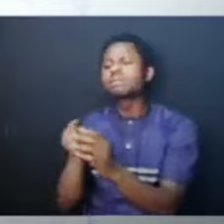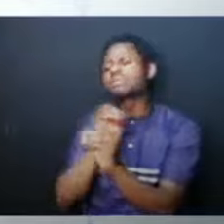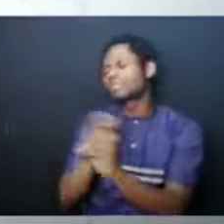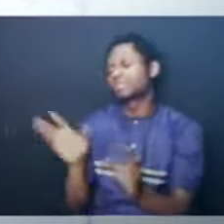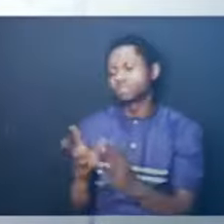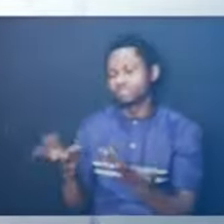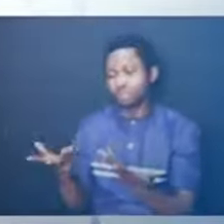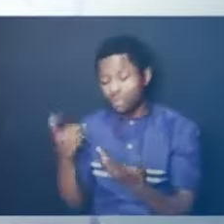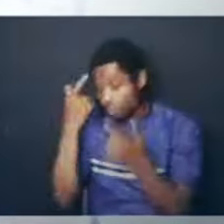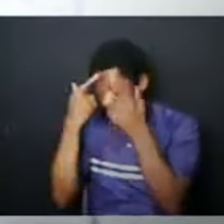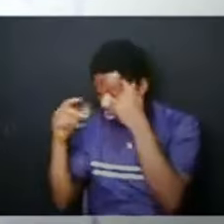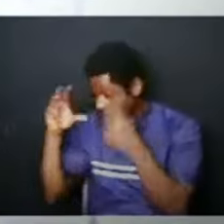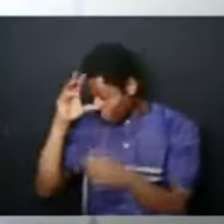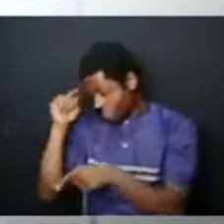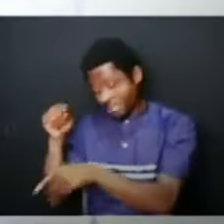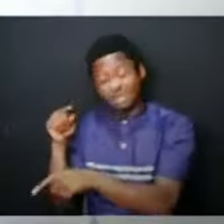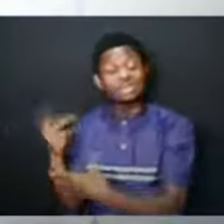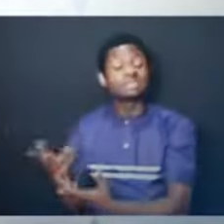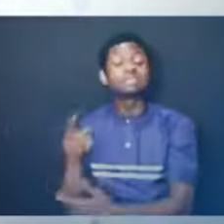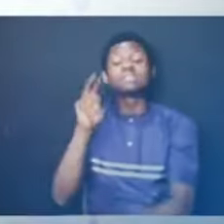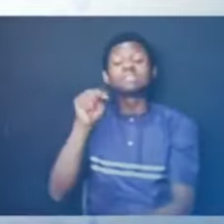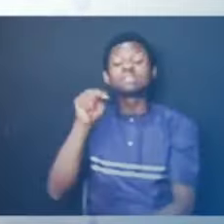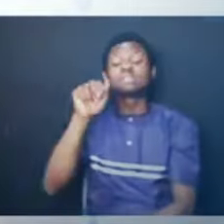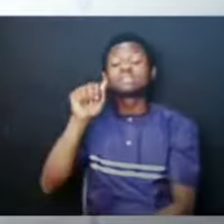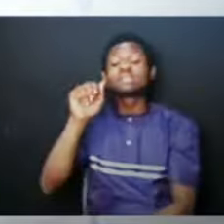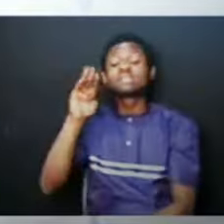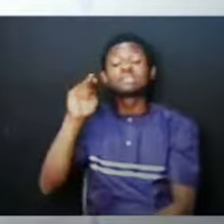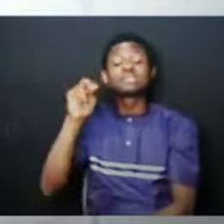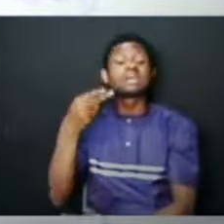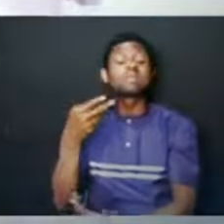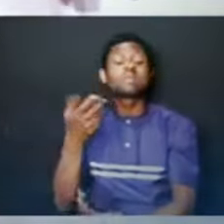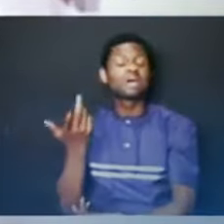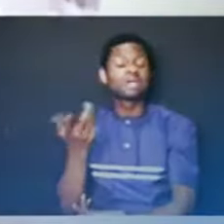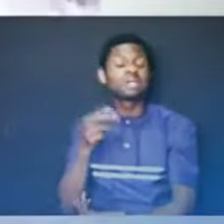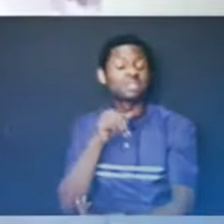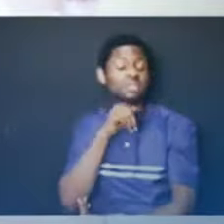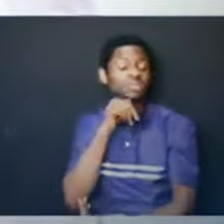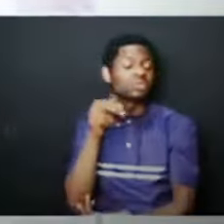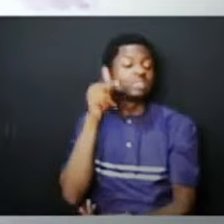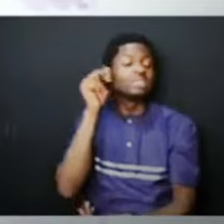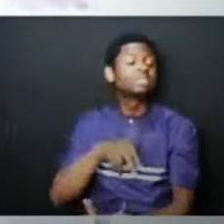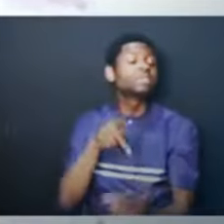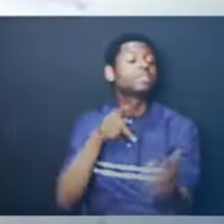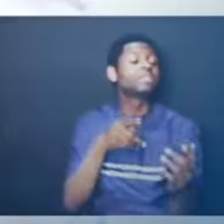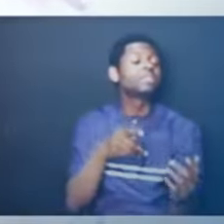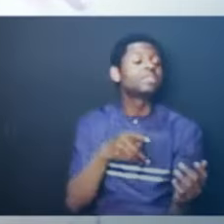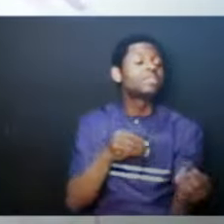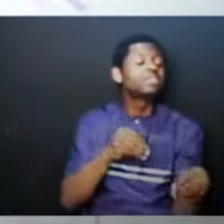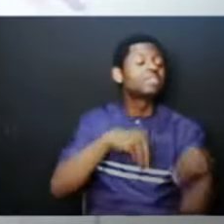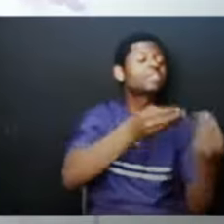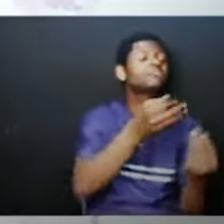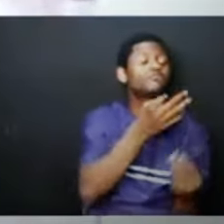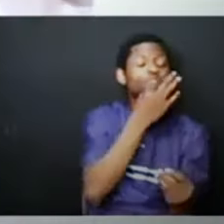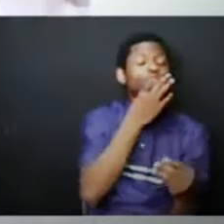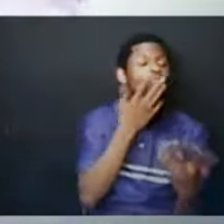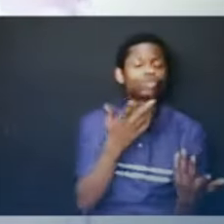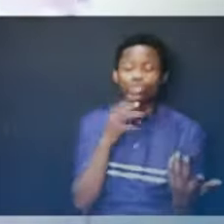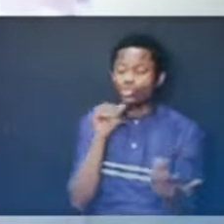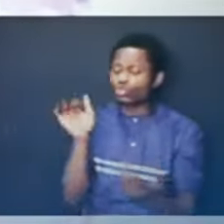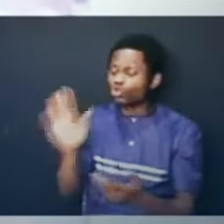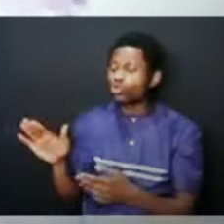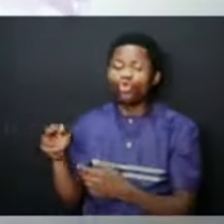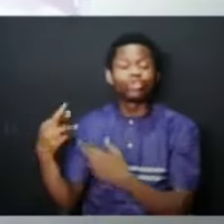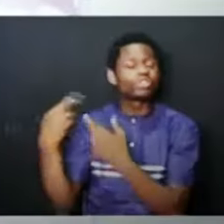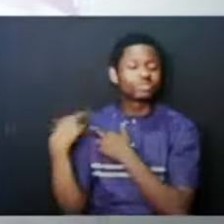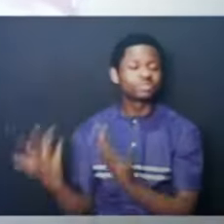food or not. After all, he didn't ask you to come and lurk around. And says one here no or tre gaswa or di ahunima